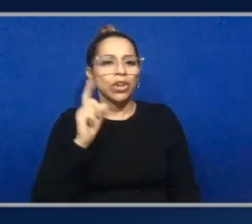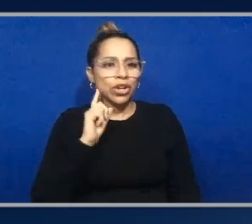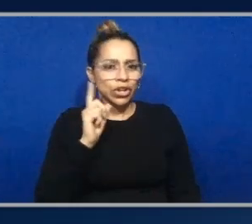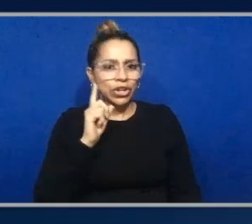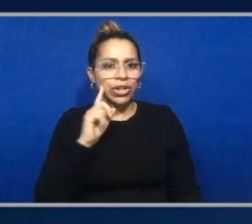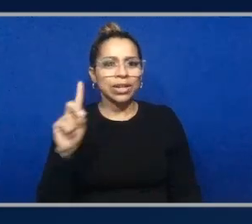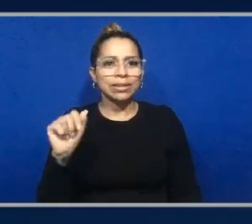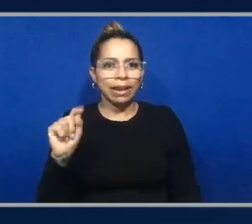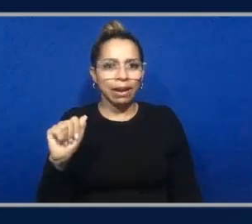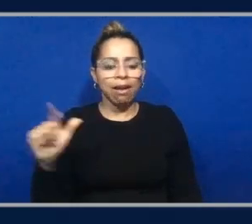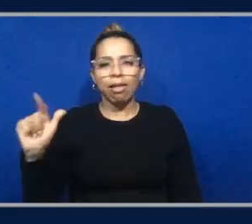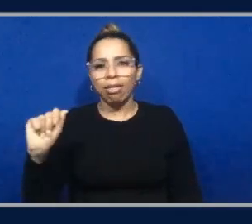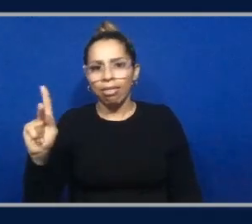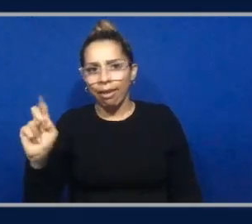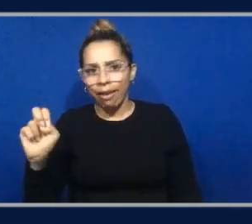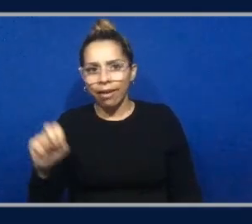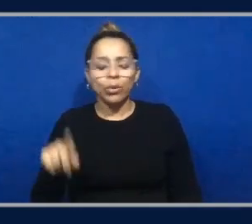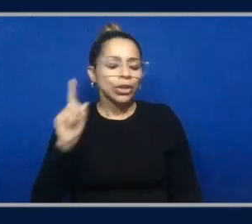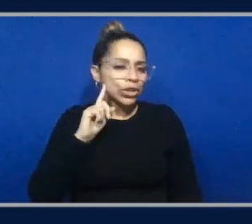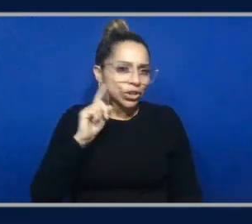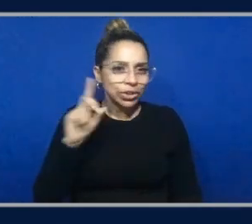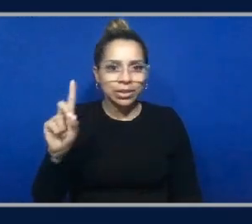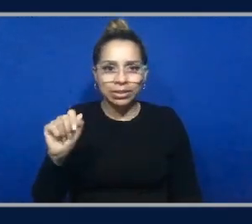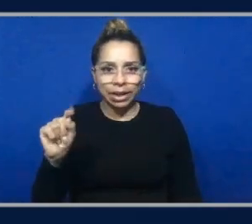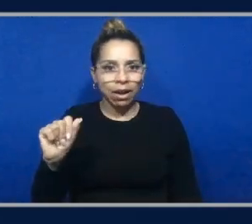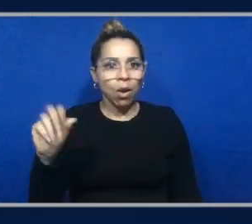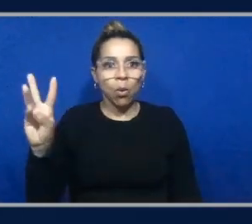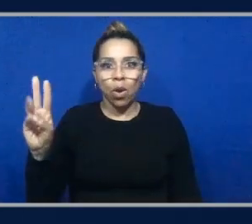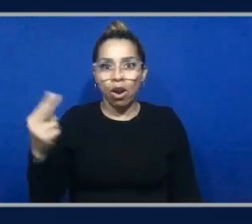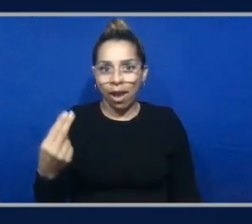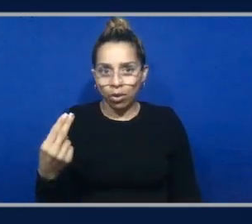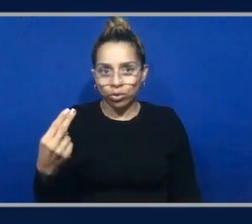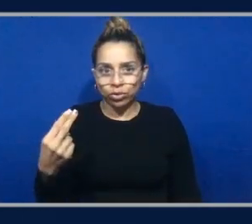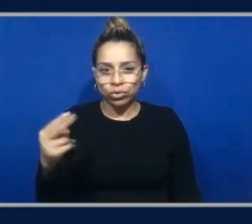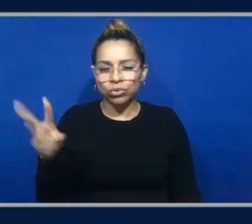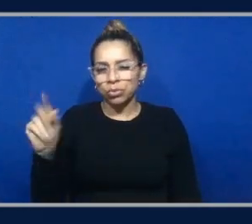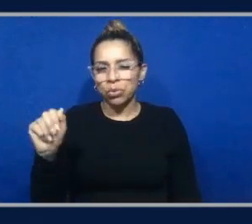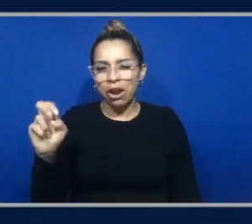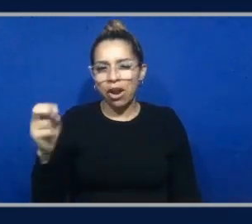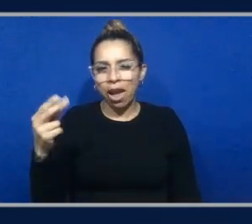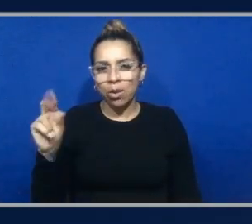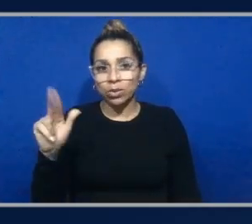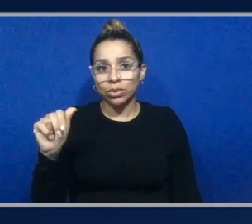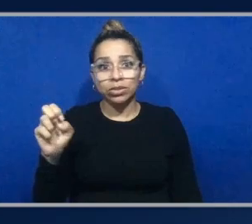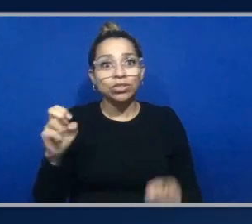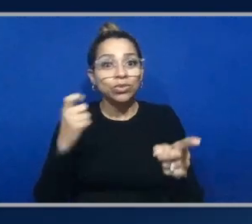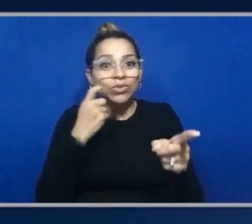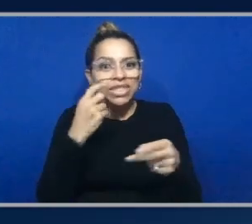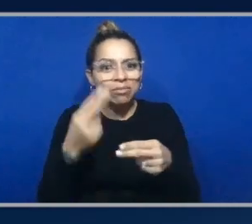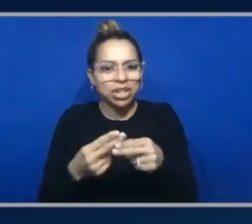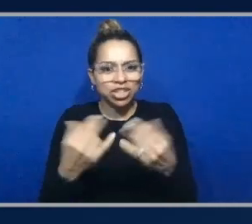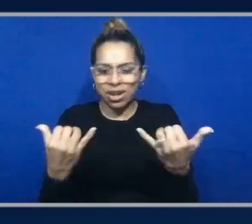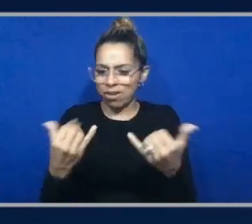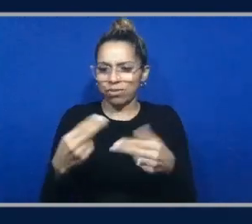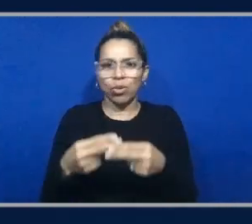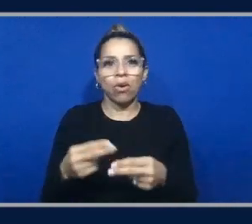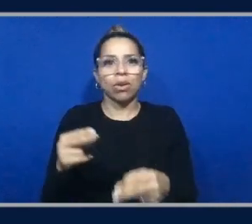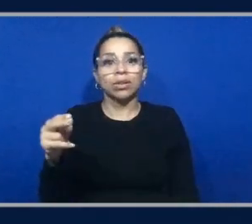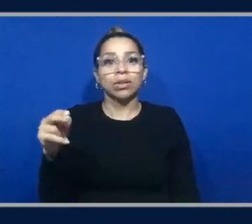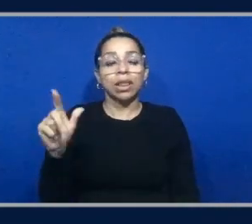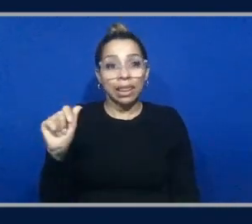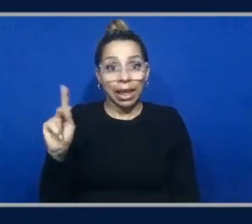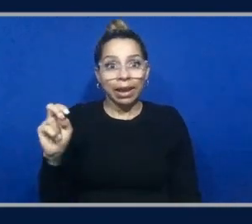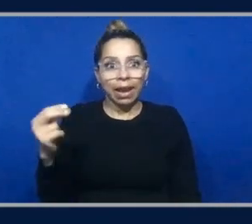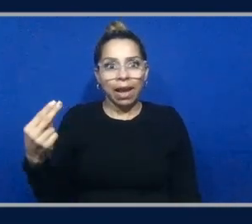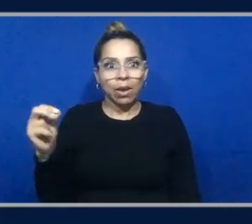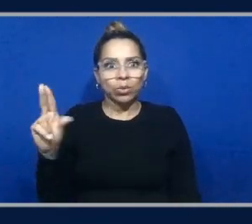data warehouses, and what you just said was SageMaker, Lakehouse. So if we talk about a data lake, it's